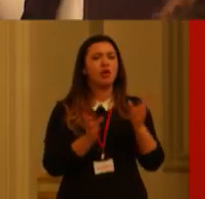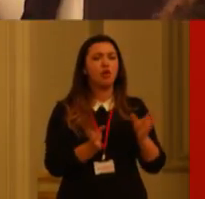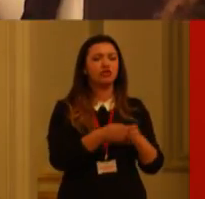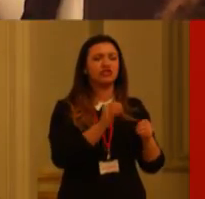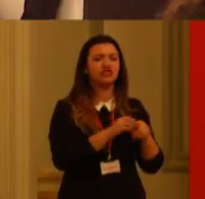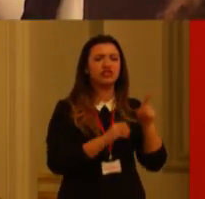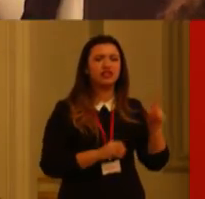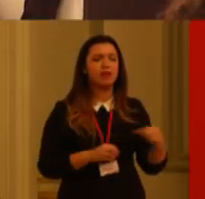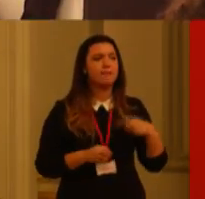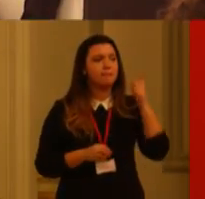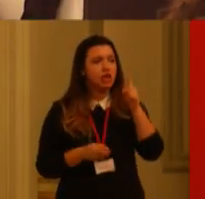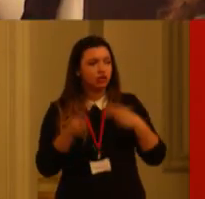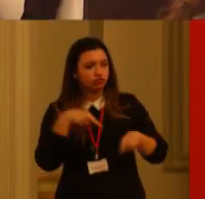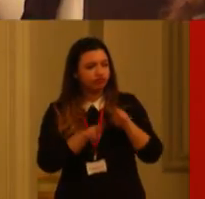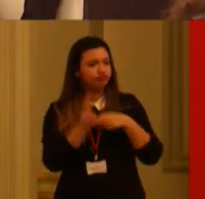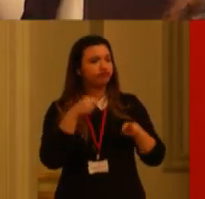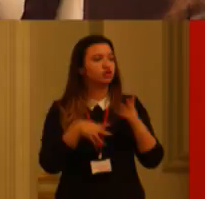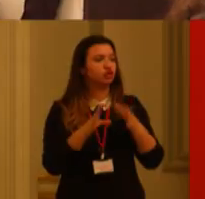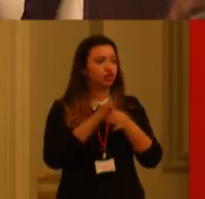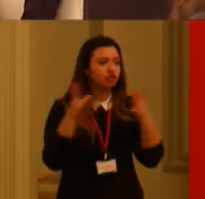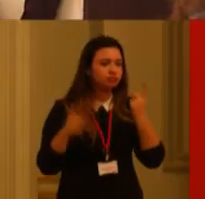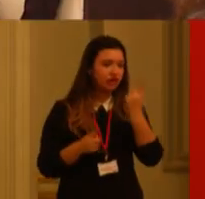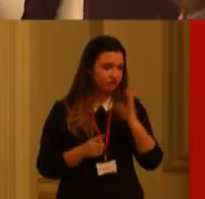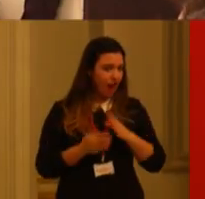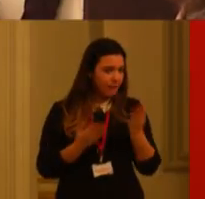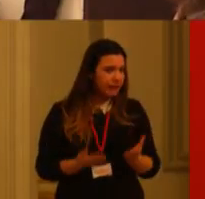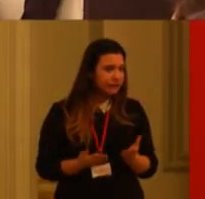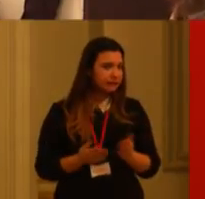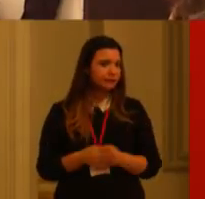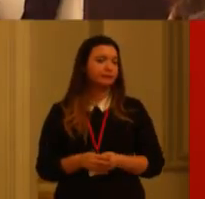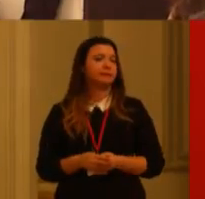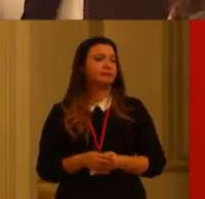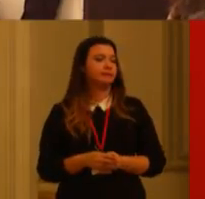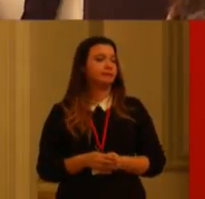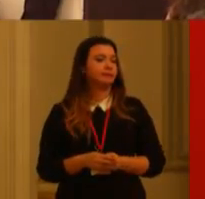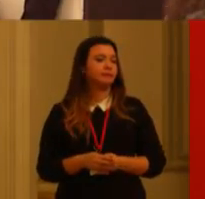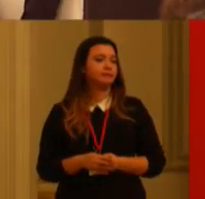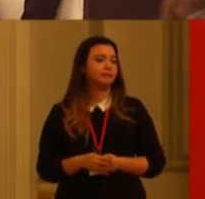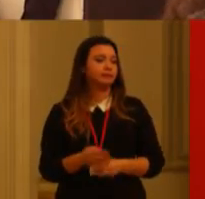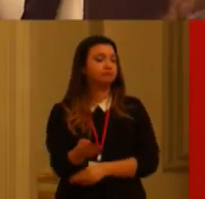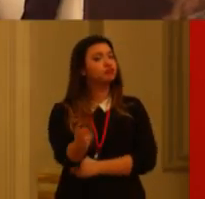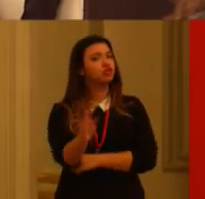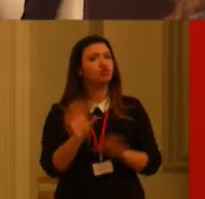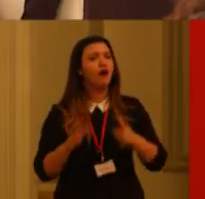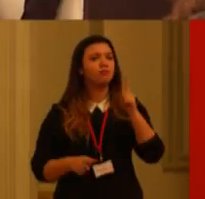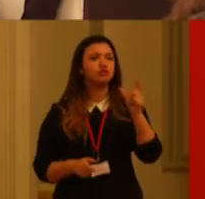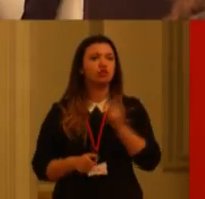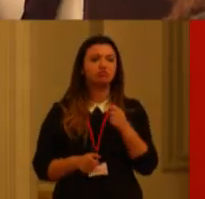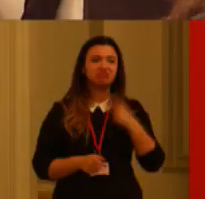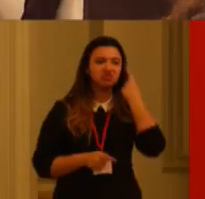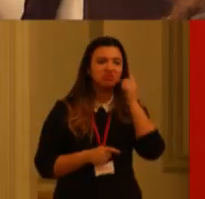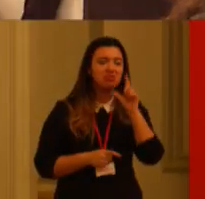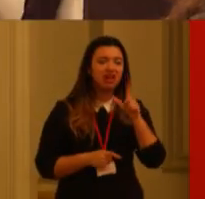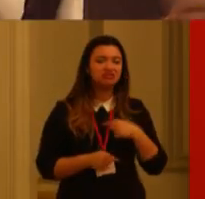the LGBT young youth, does the LGBT youth have a methodology